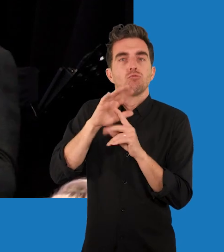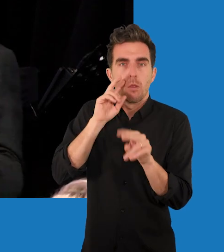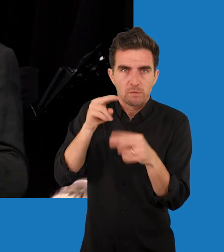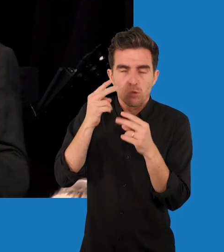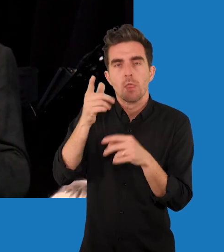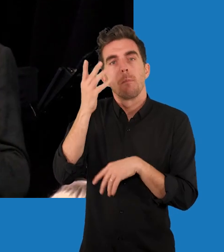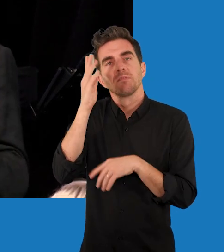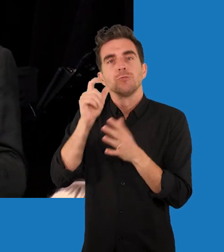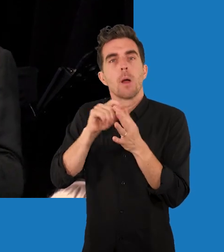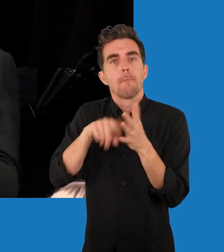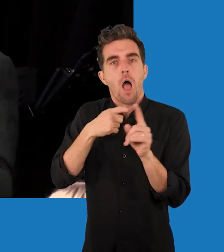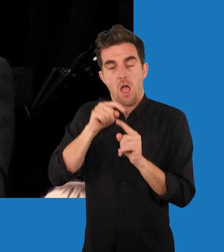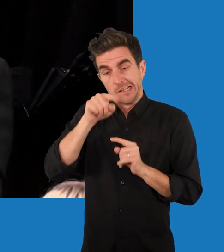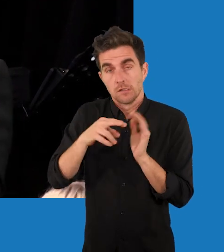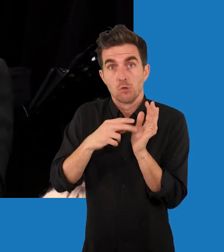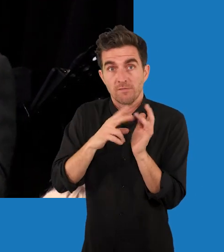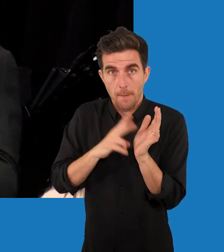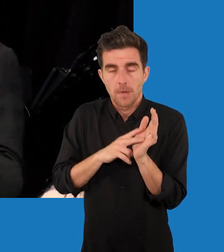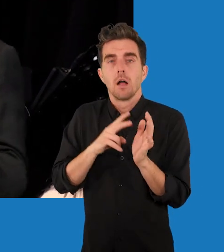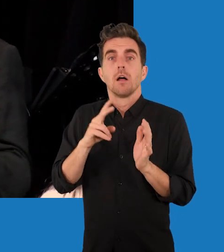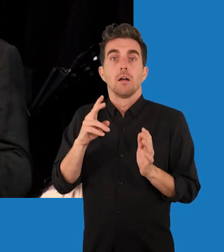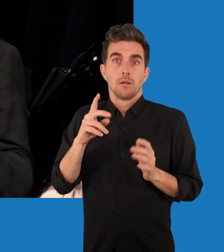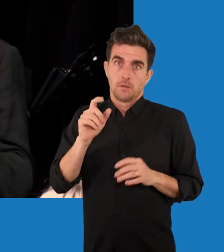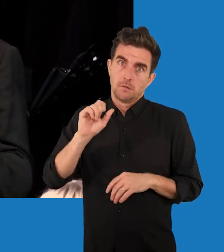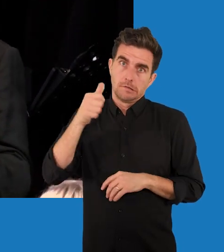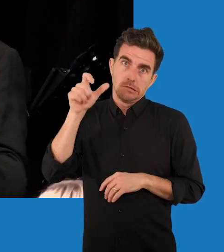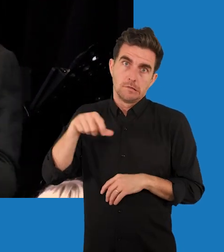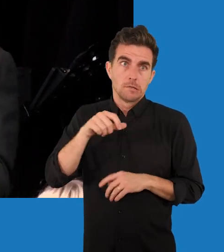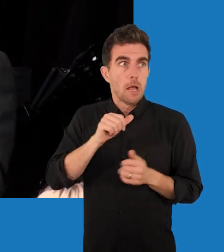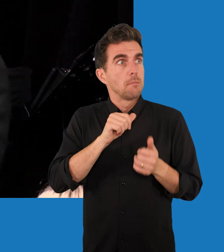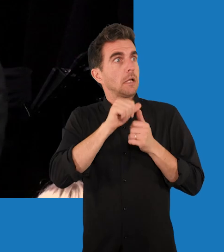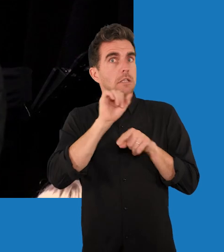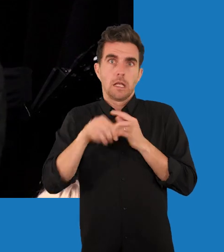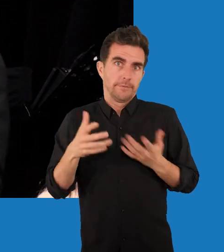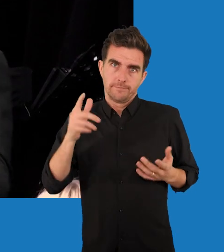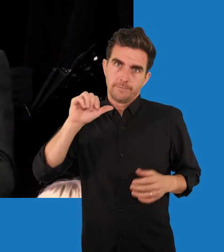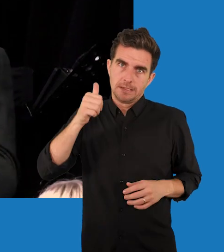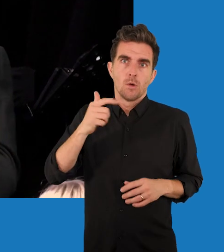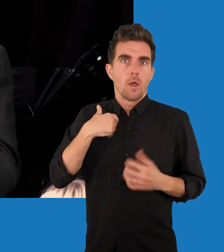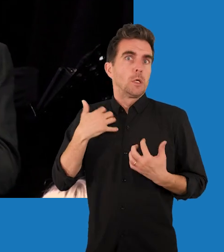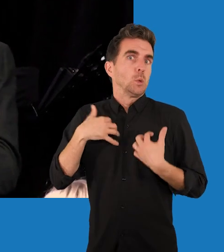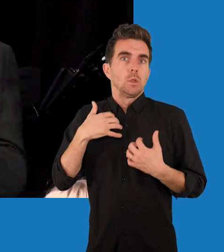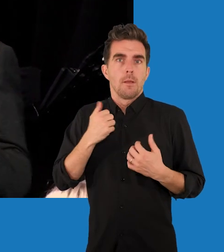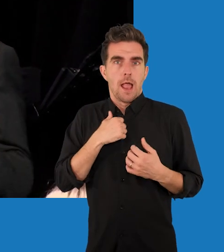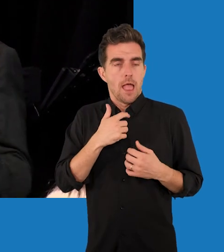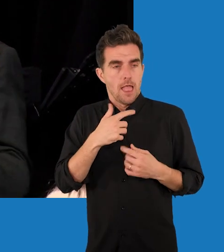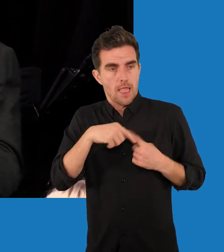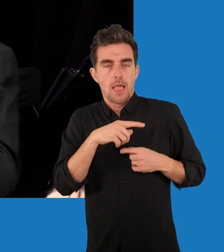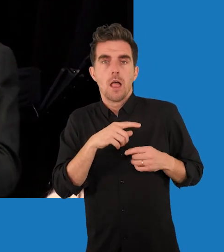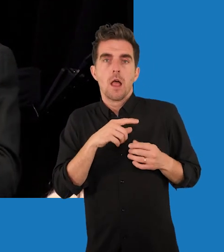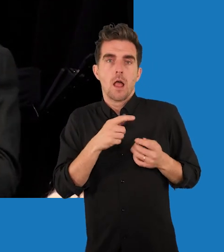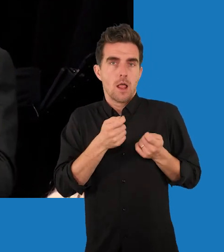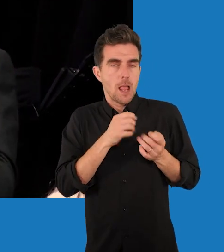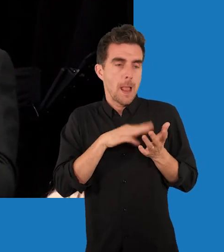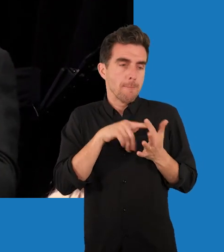review with Professor Partha Kaur, which is coming up in November. No better man to hold our feet to the fire, and I can say that. So I'm really keen that